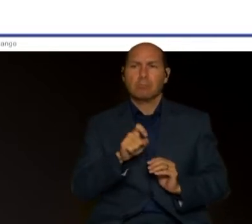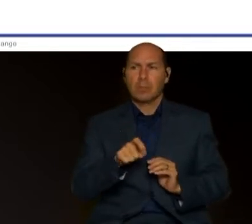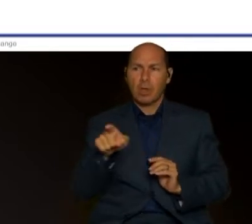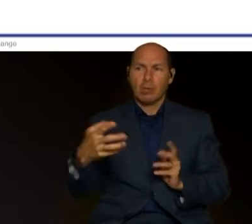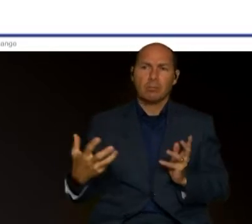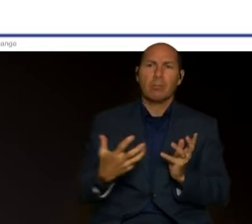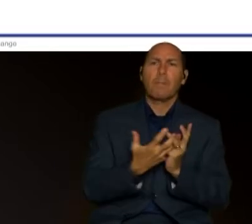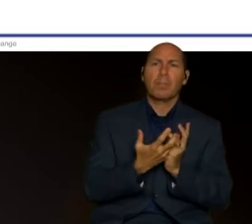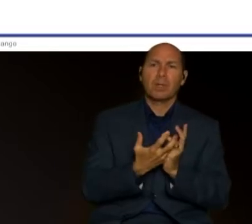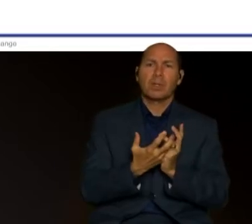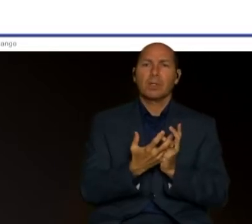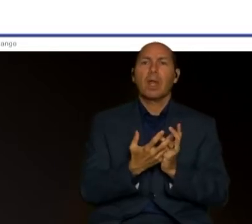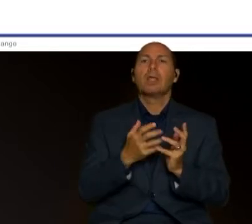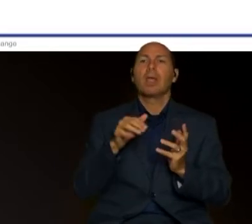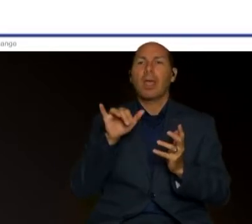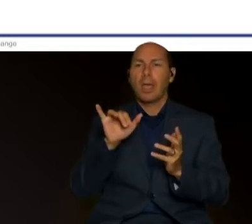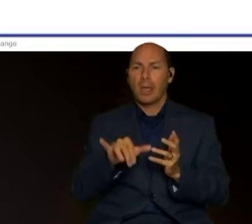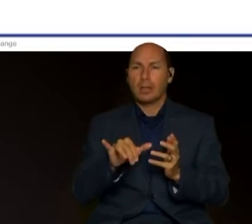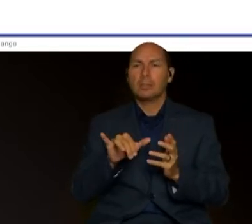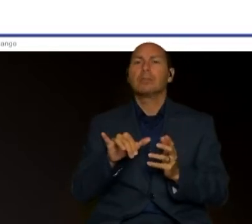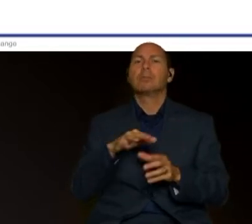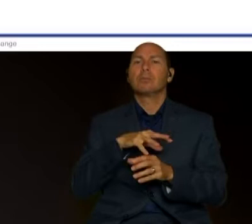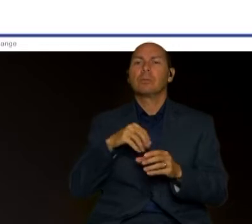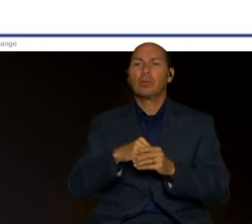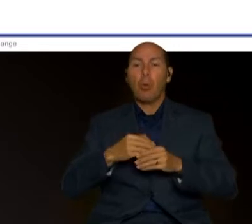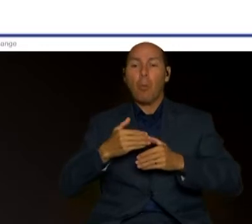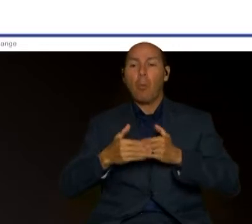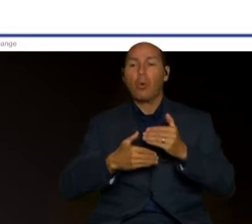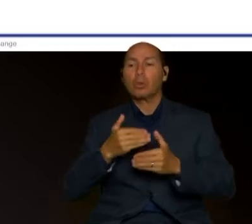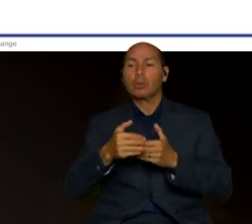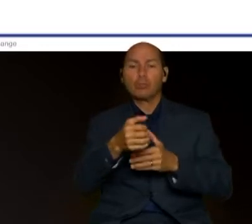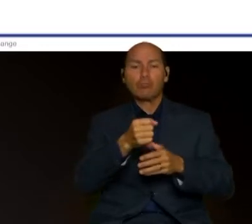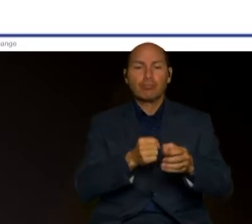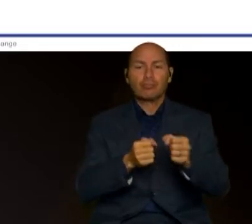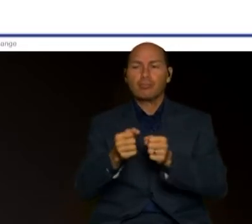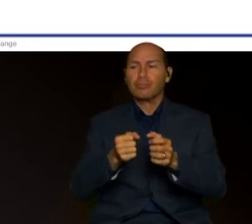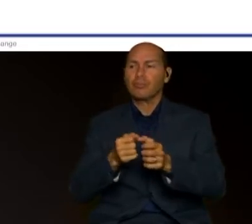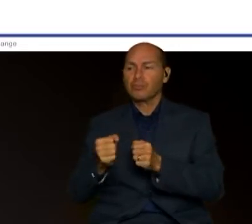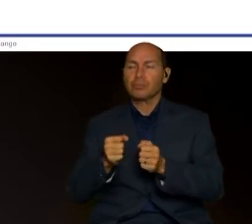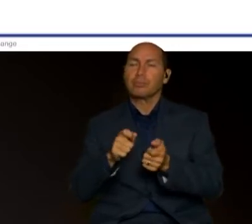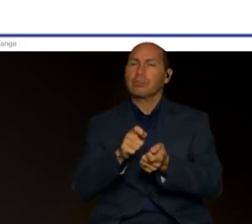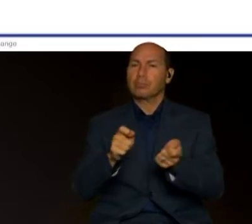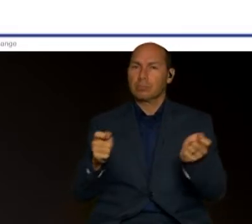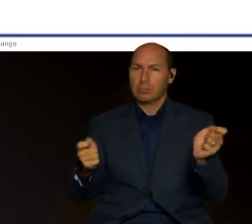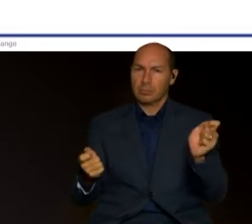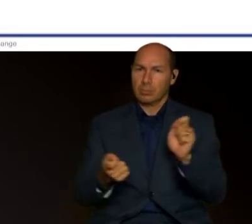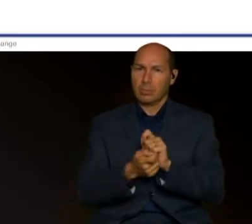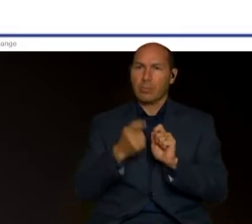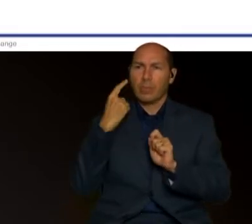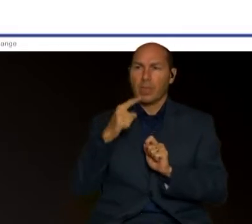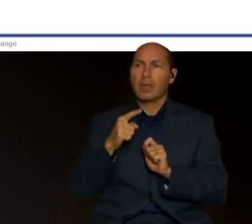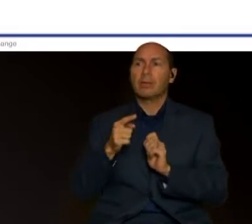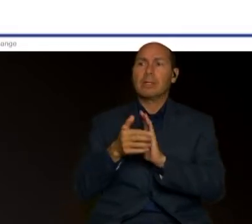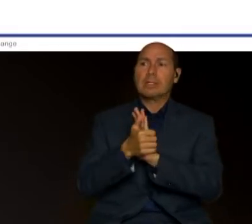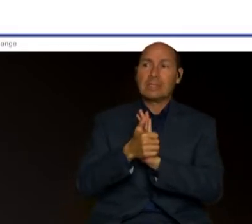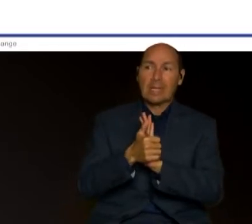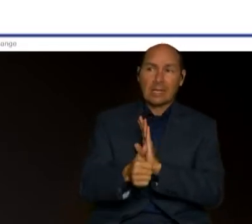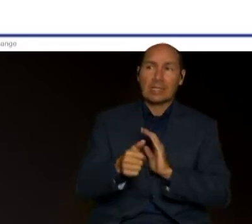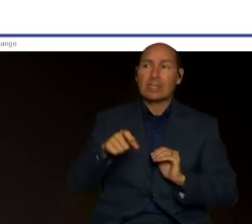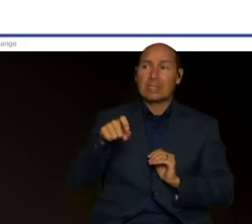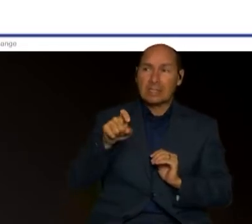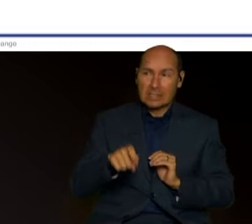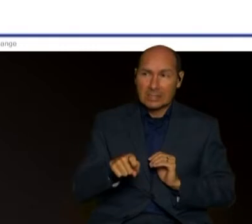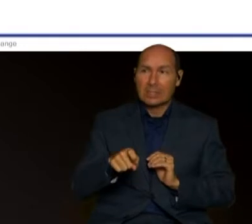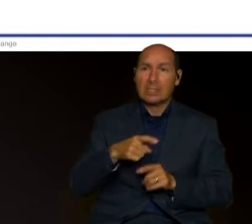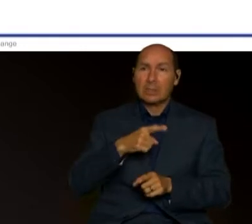the needs of each agency. So part of the reform includes reforming the recruitment processes so we can bring in the talent